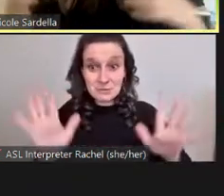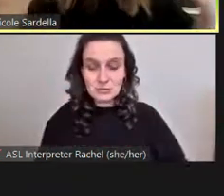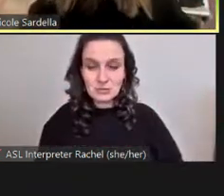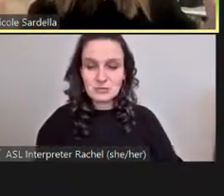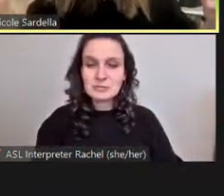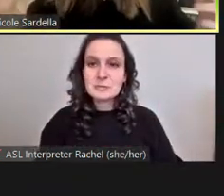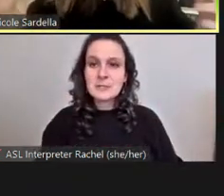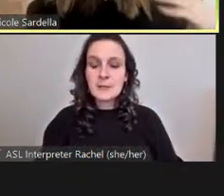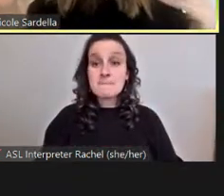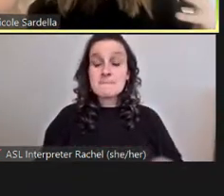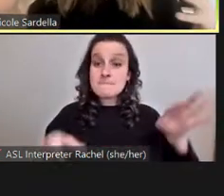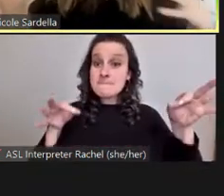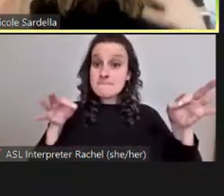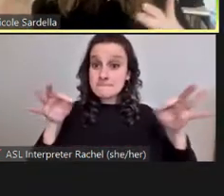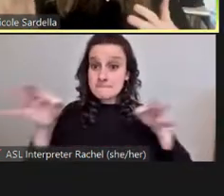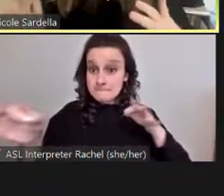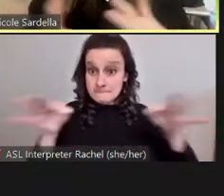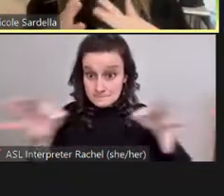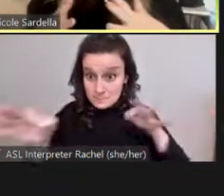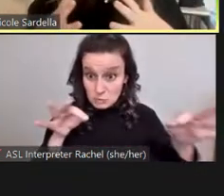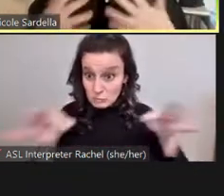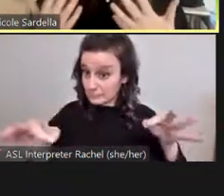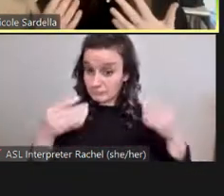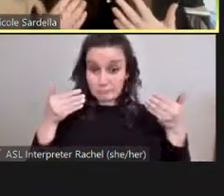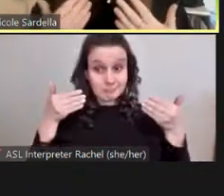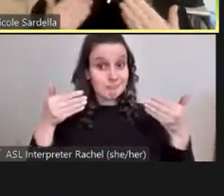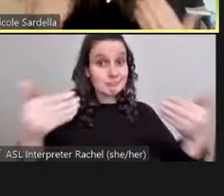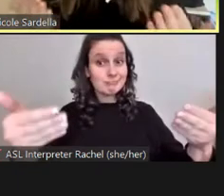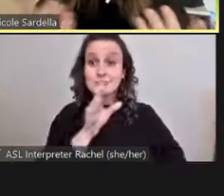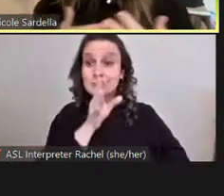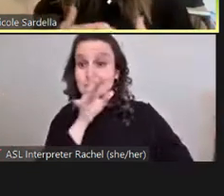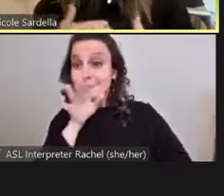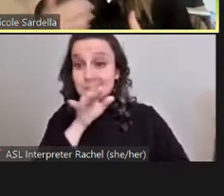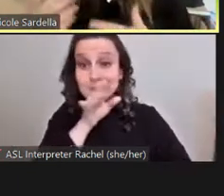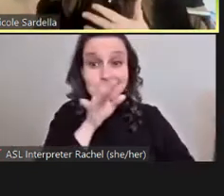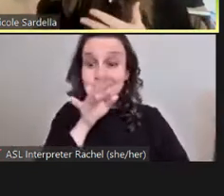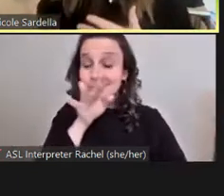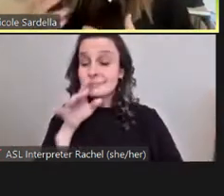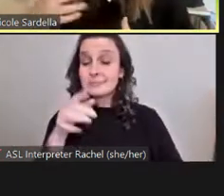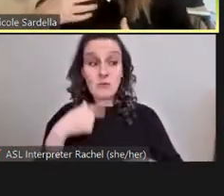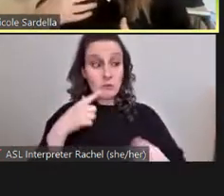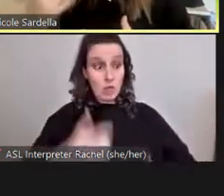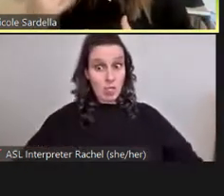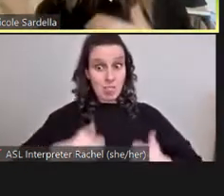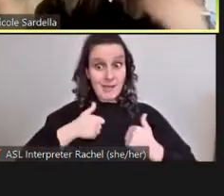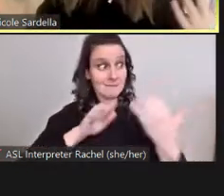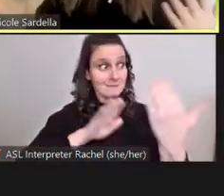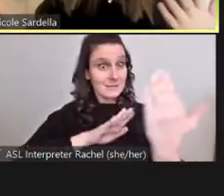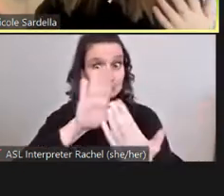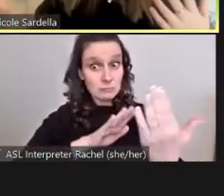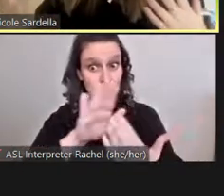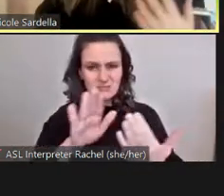the description happens. So for something that's live in person, of course, it occurs